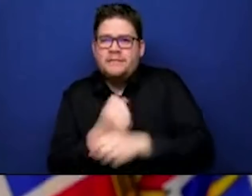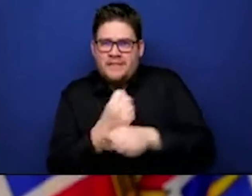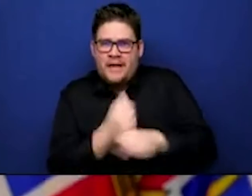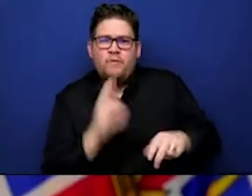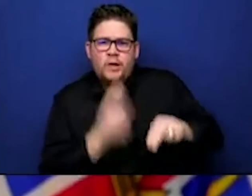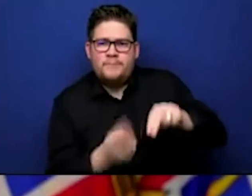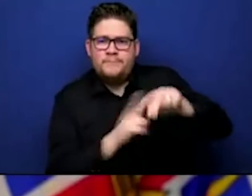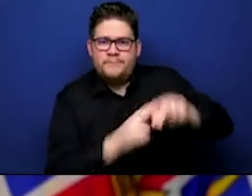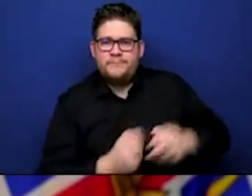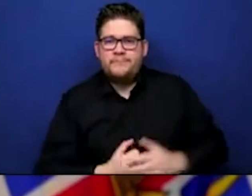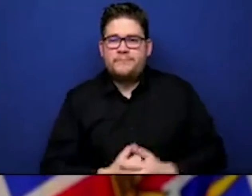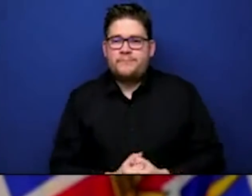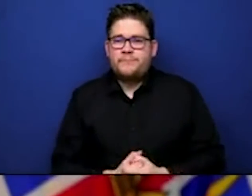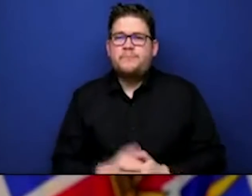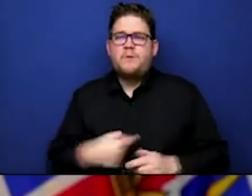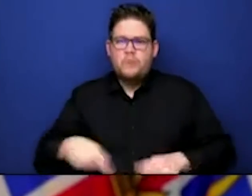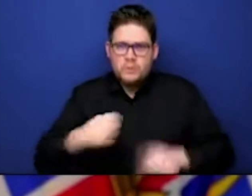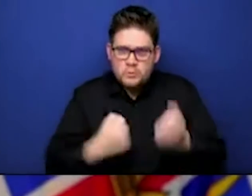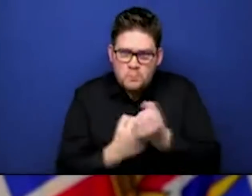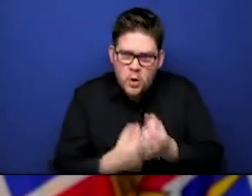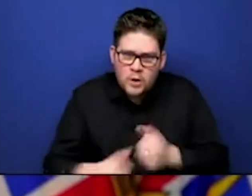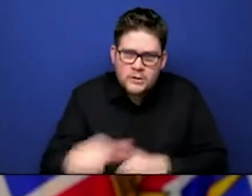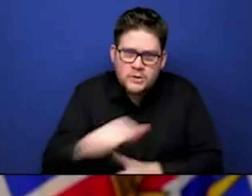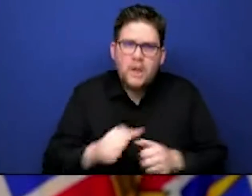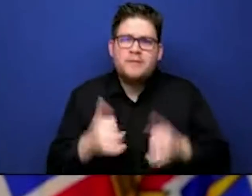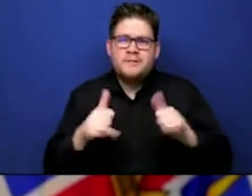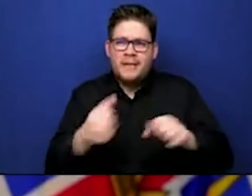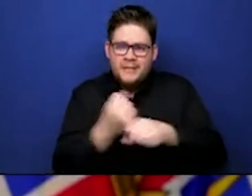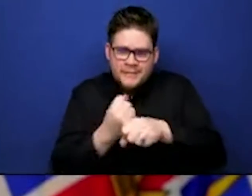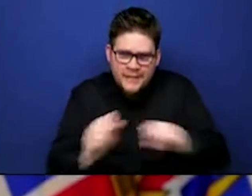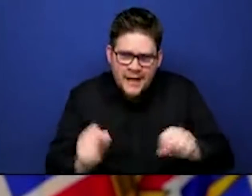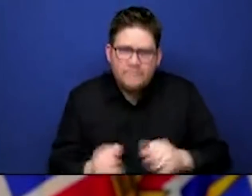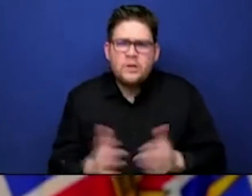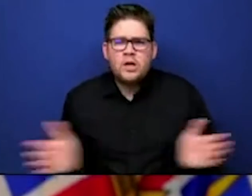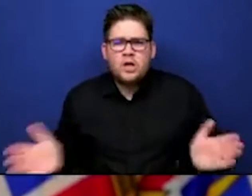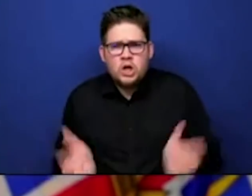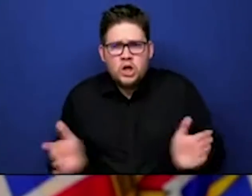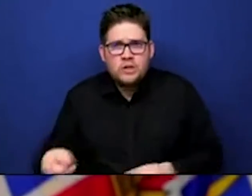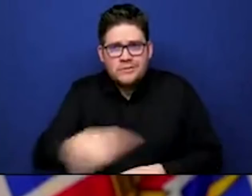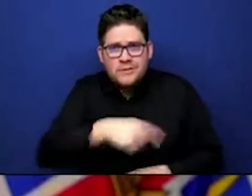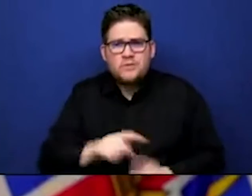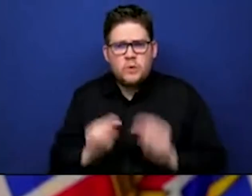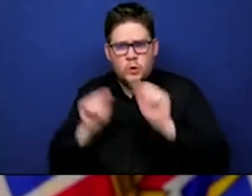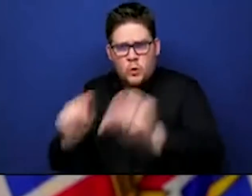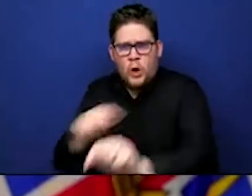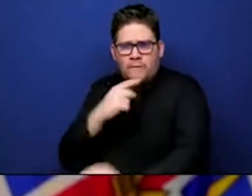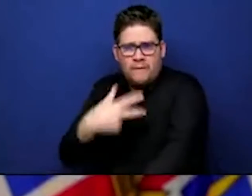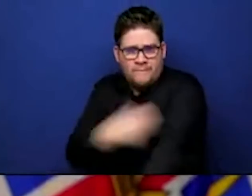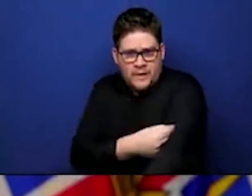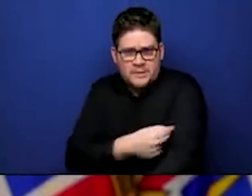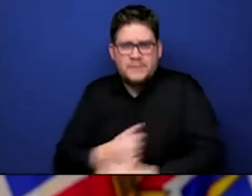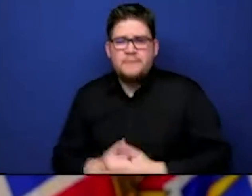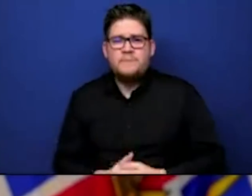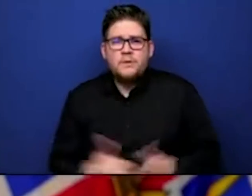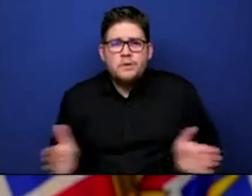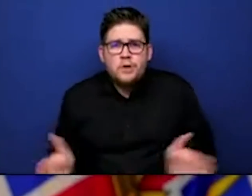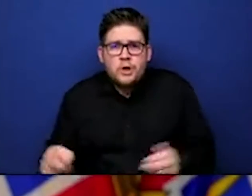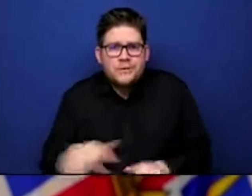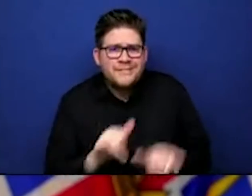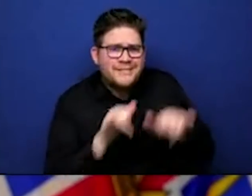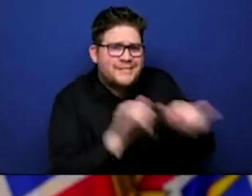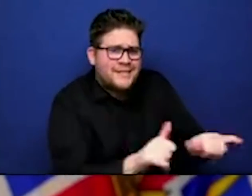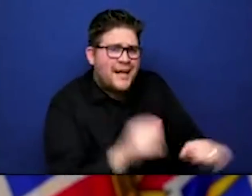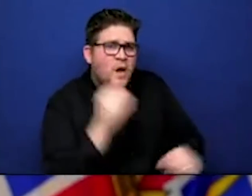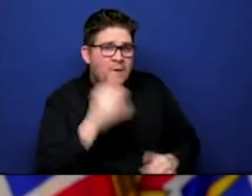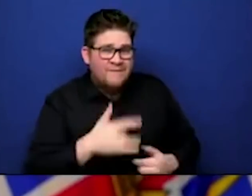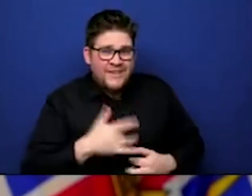to support each other to get immunized. We need to support each other to stay home if we're feeling unwell. We need to